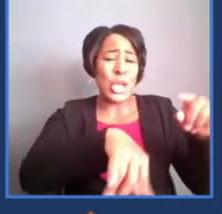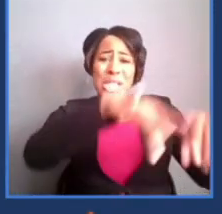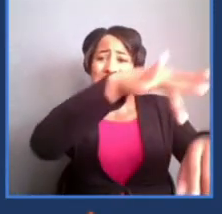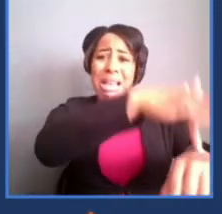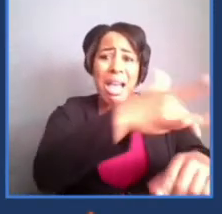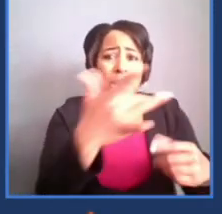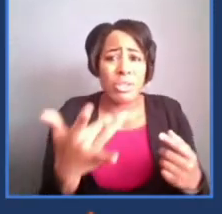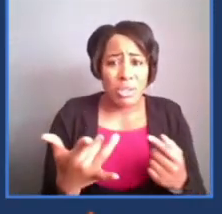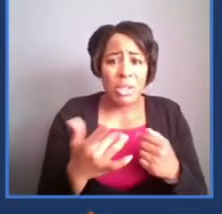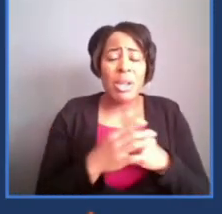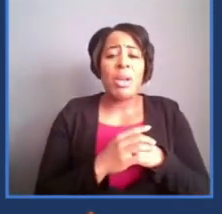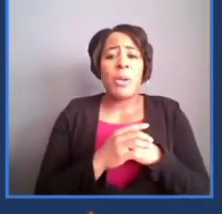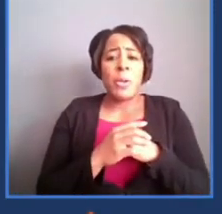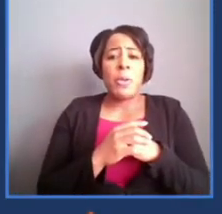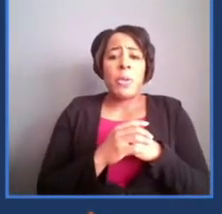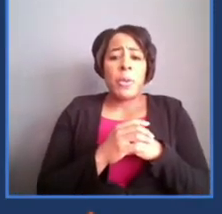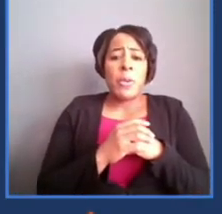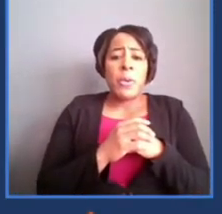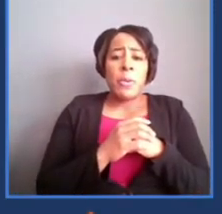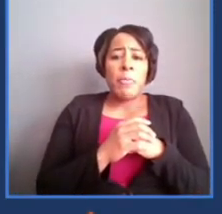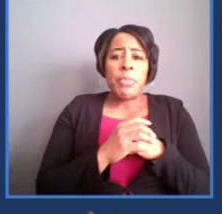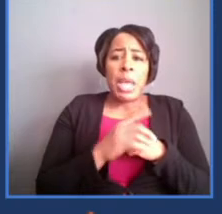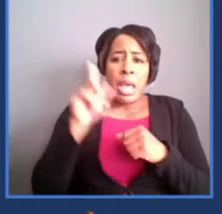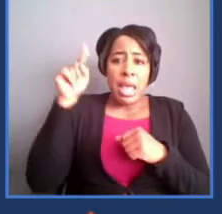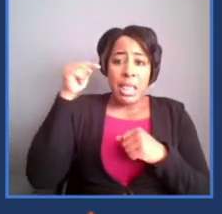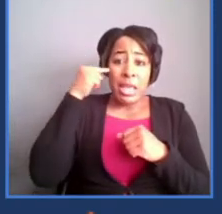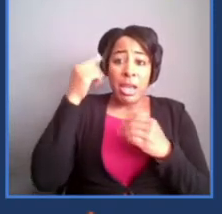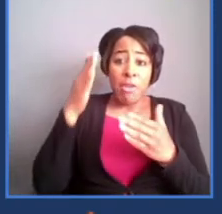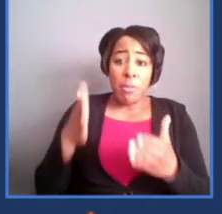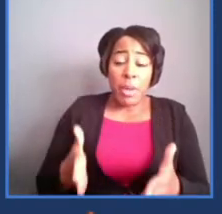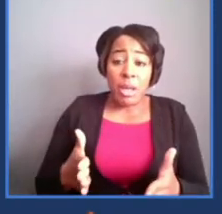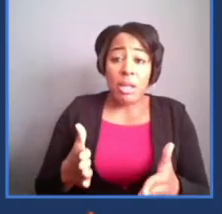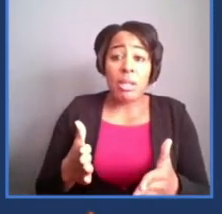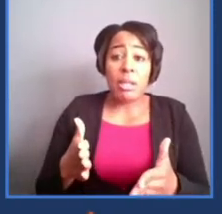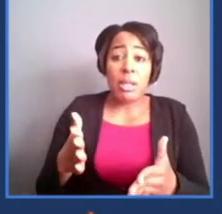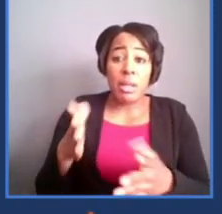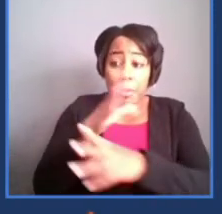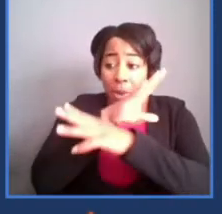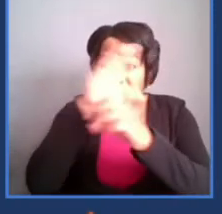A government that has lied to us every step of the way.